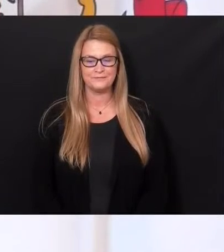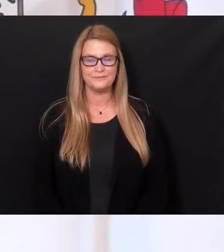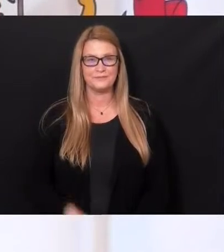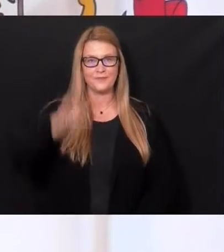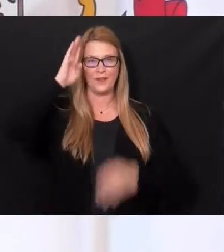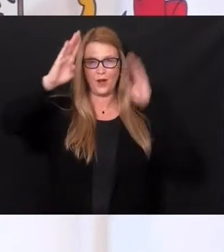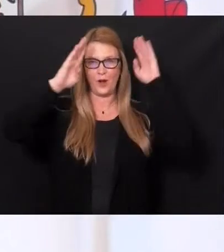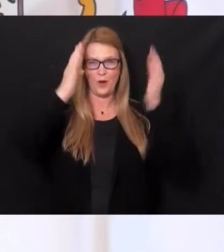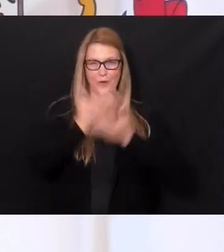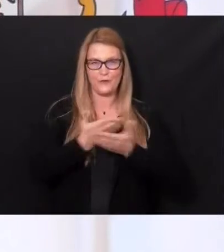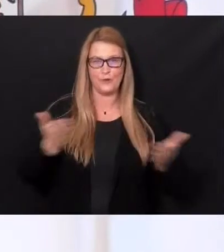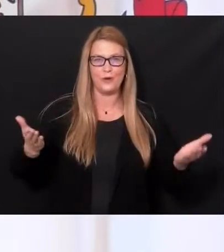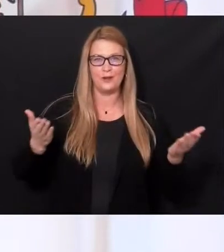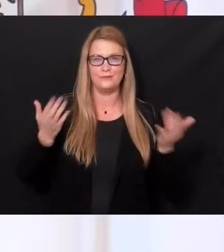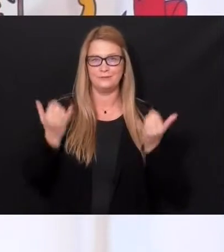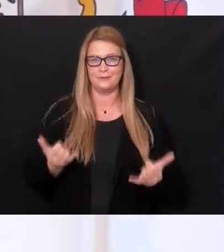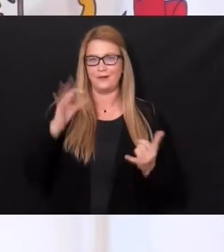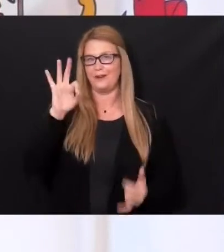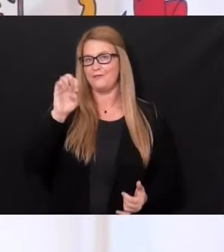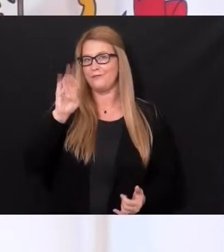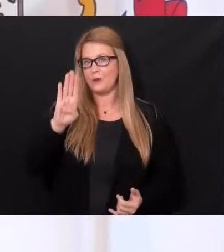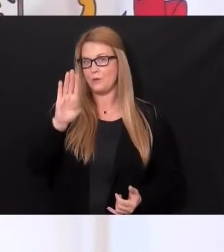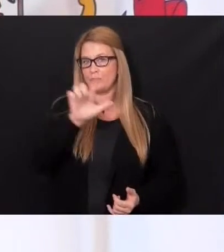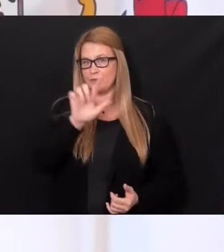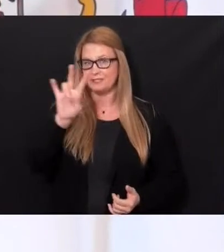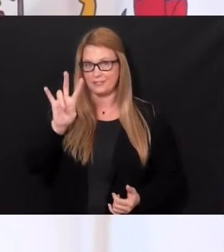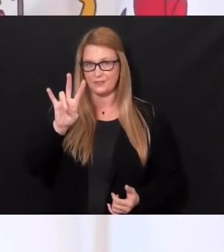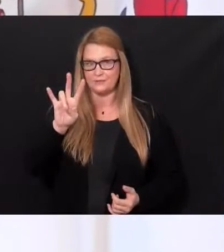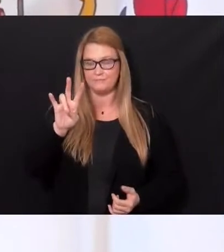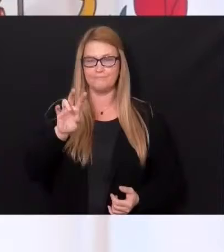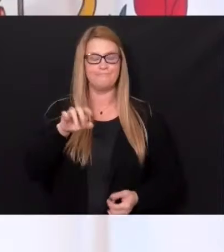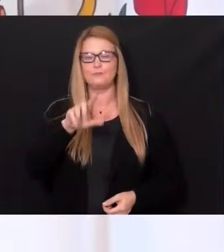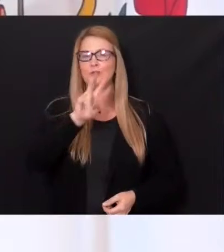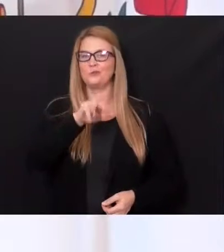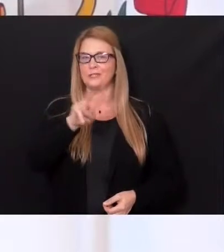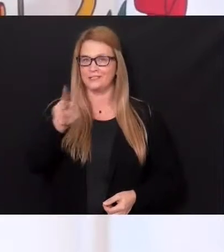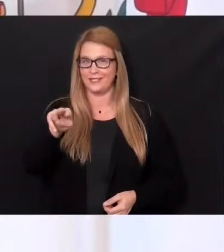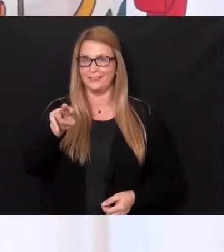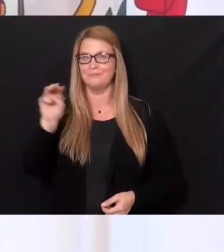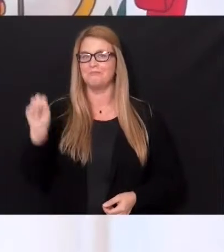Hello, everyone. It's February the 22nd, Monday.